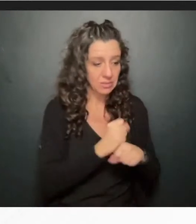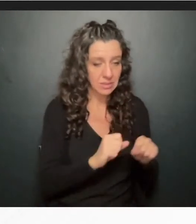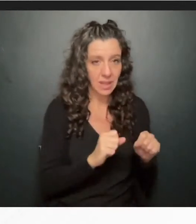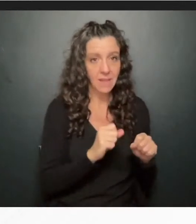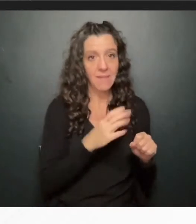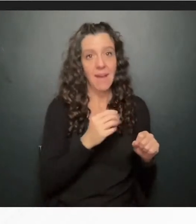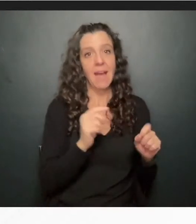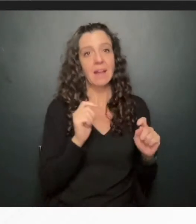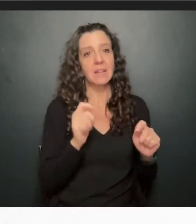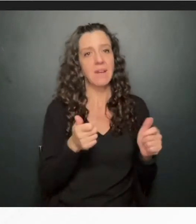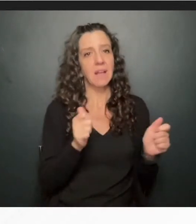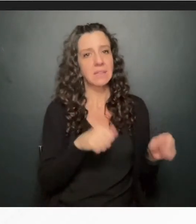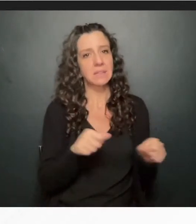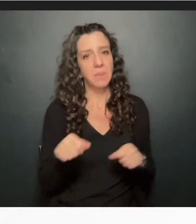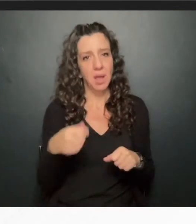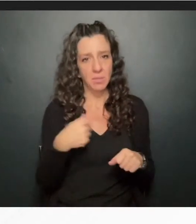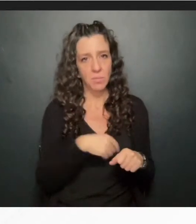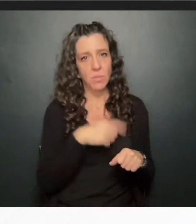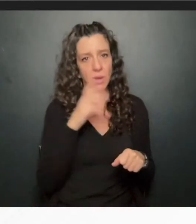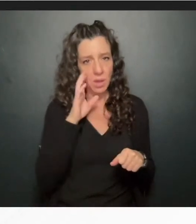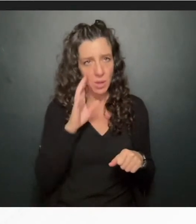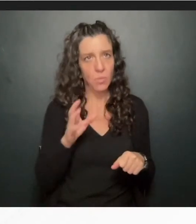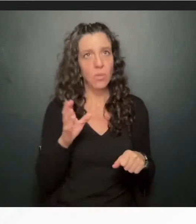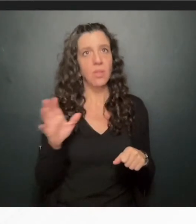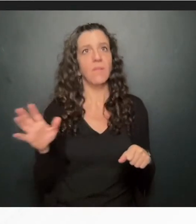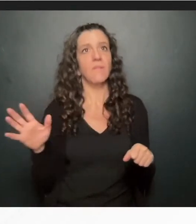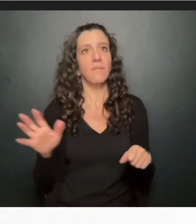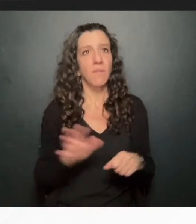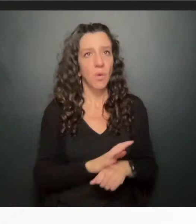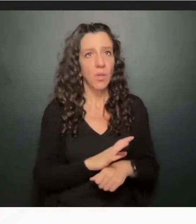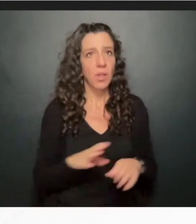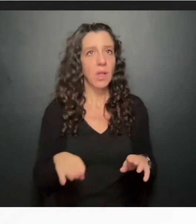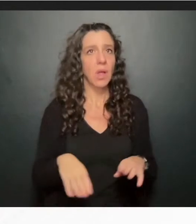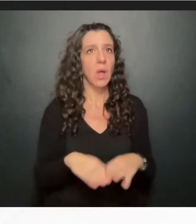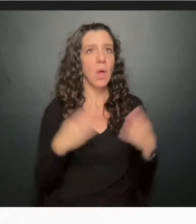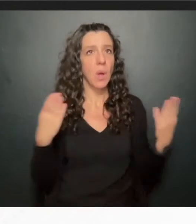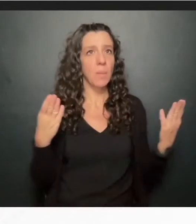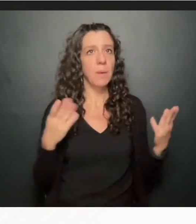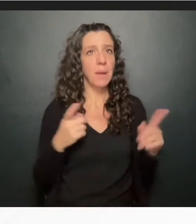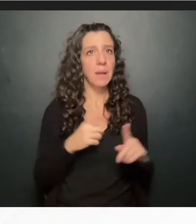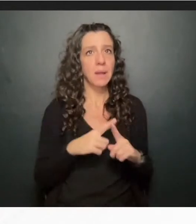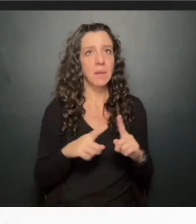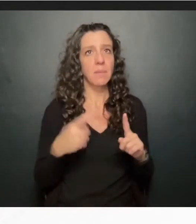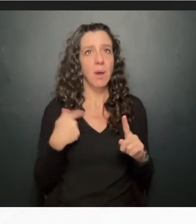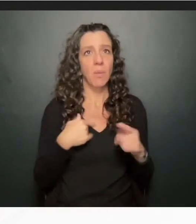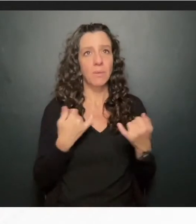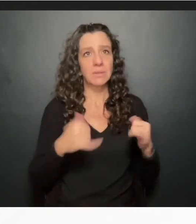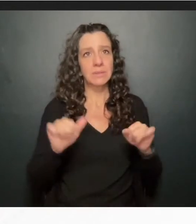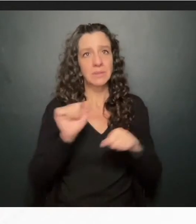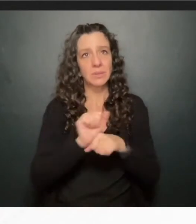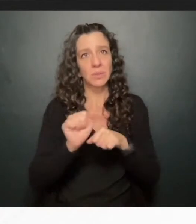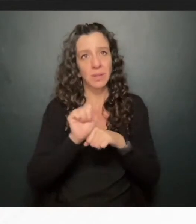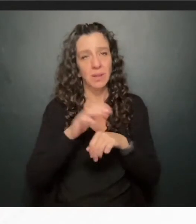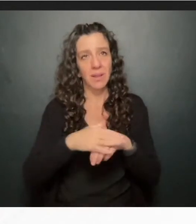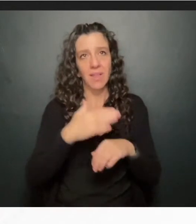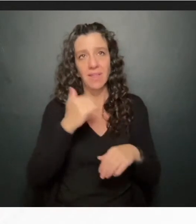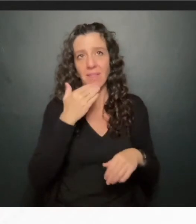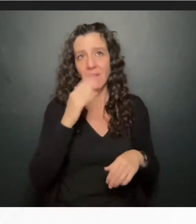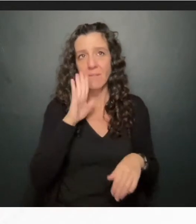we can, we will fully open, but we're still working on that. Thank you for your